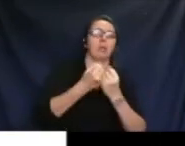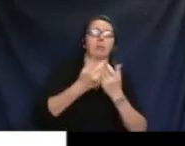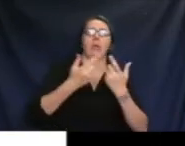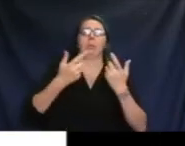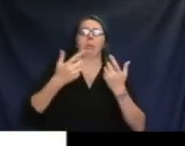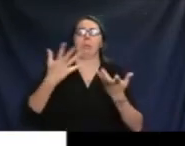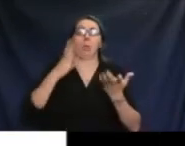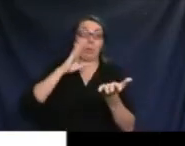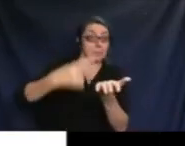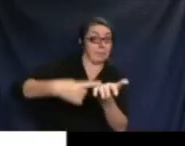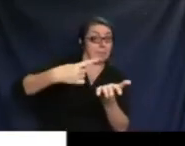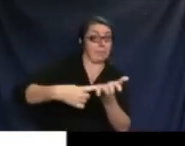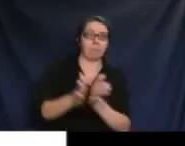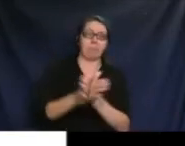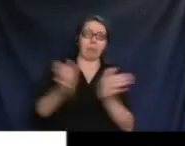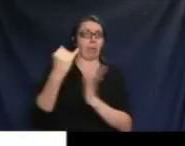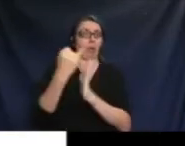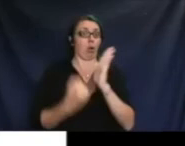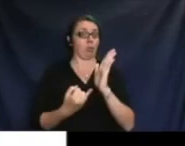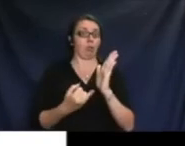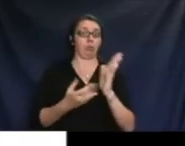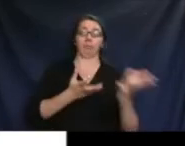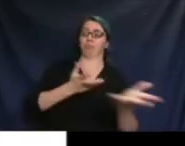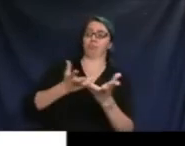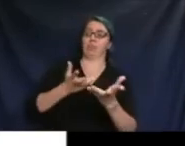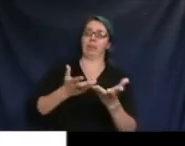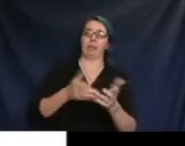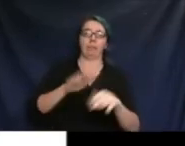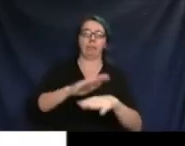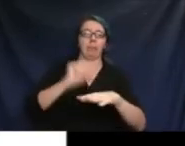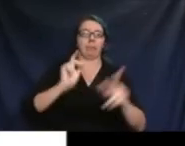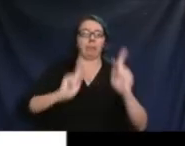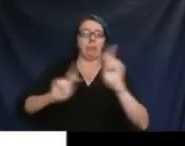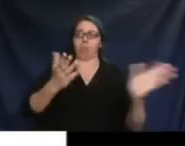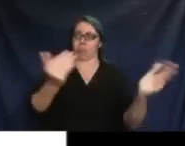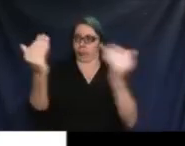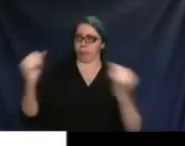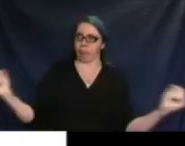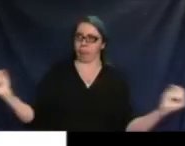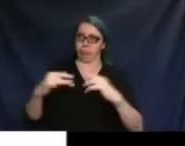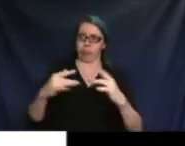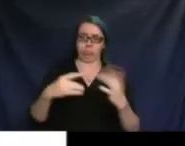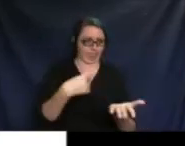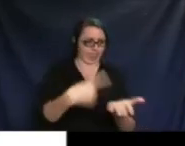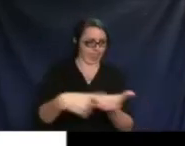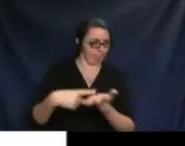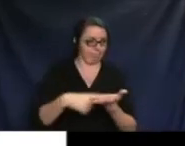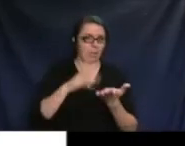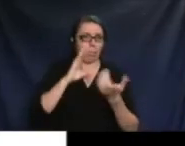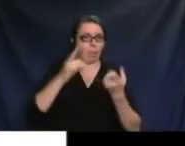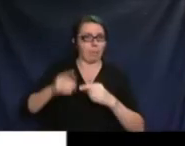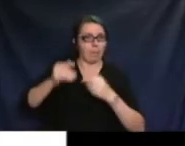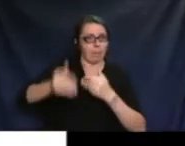what your idea may be, but there is that for consideration as well.